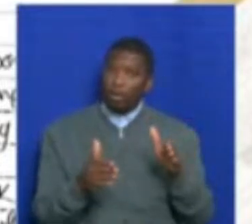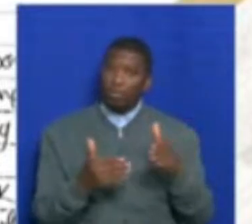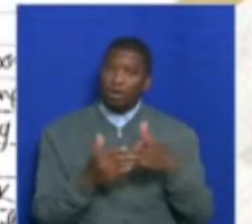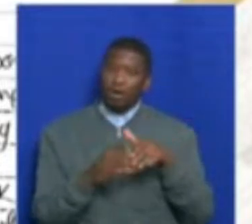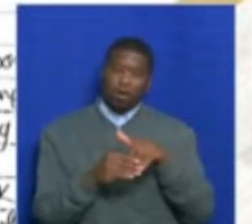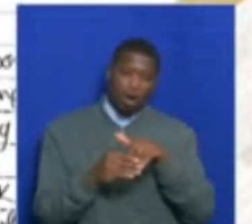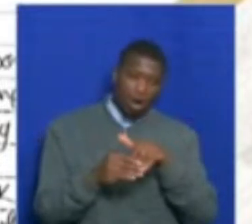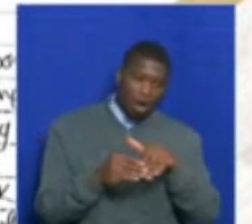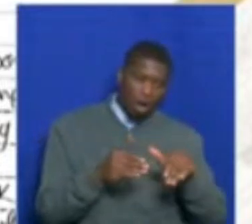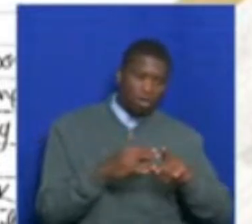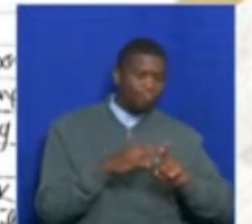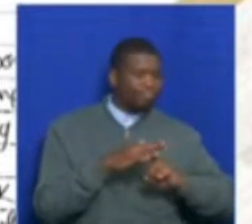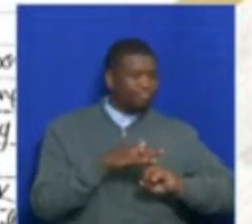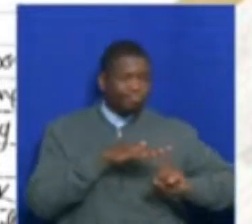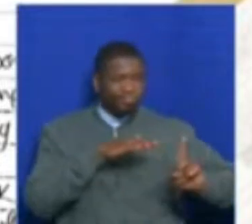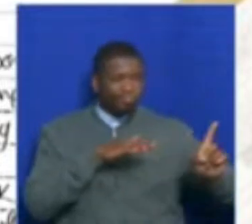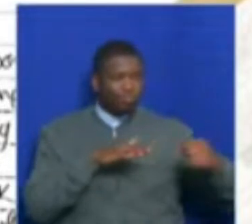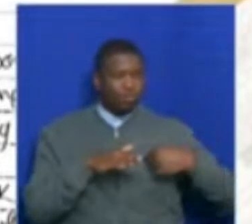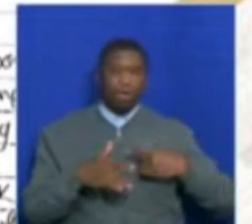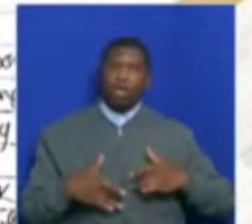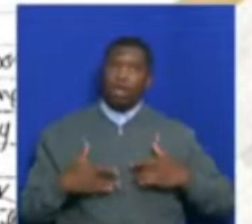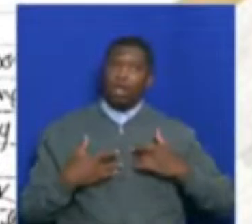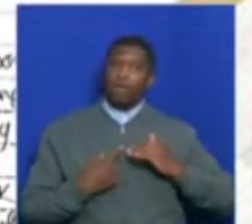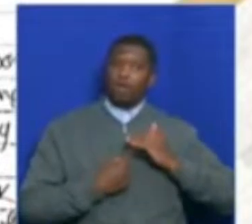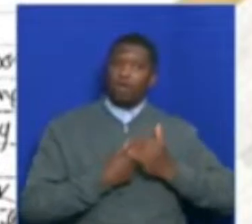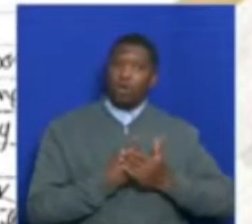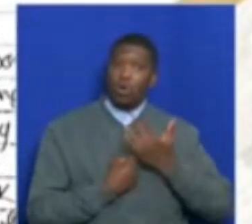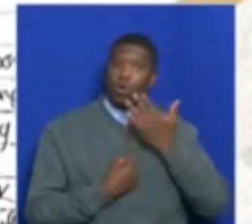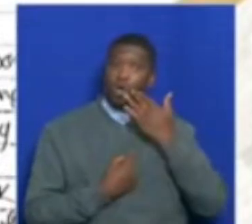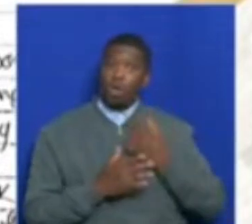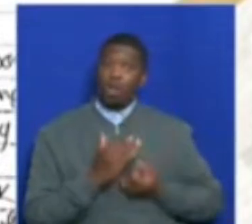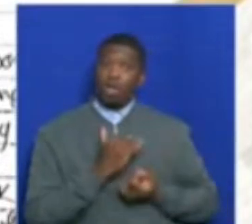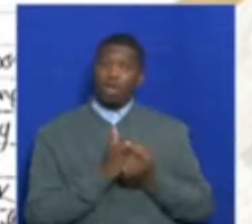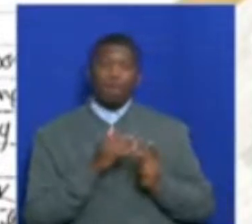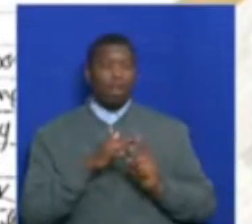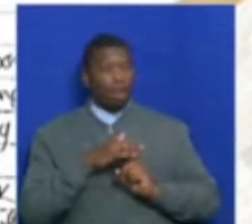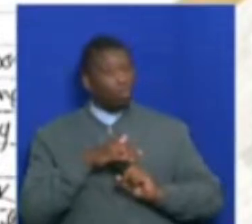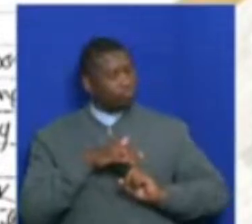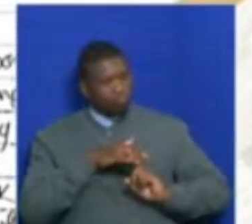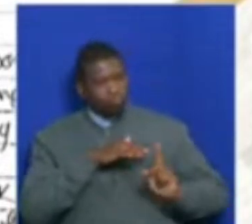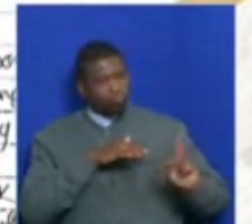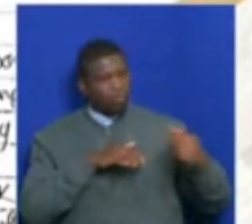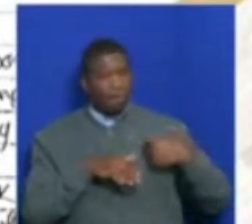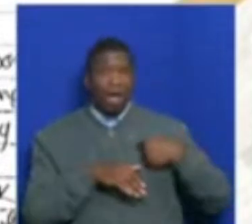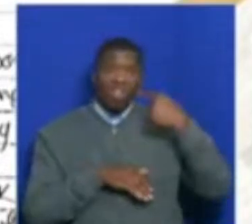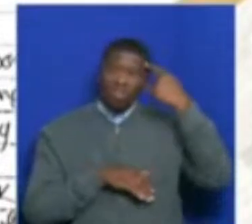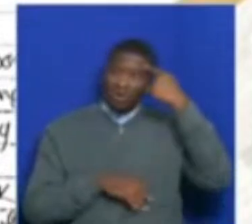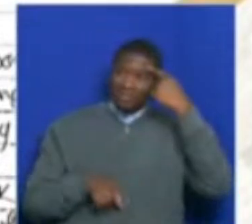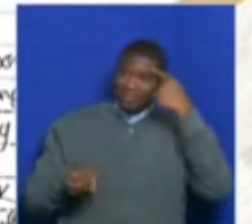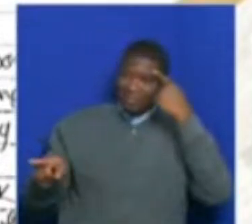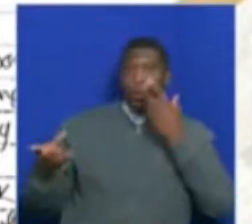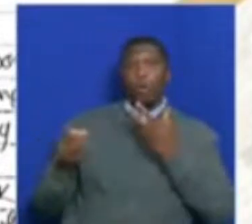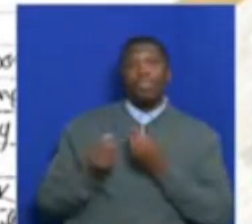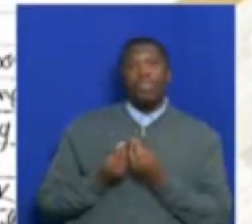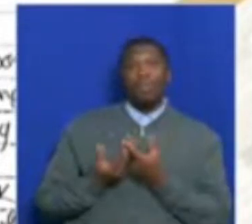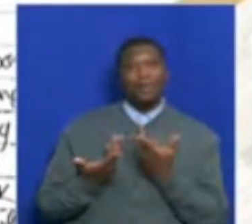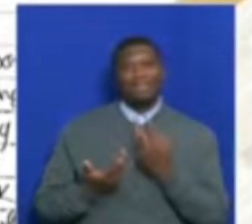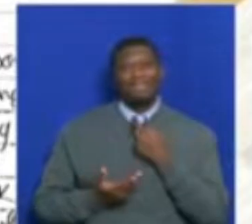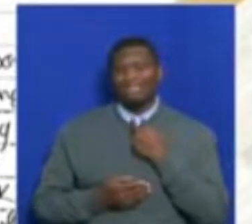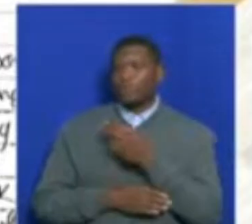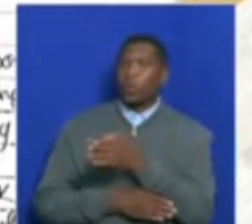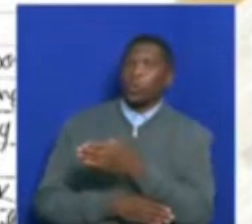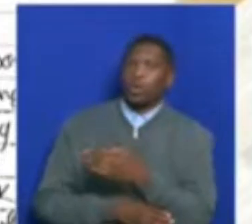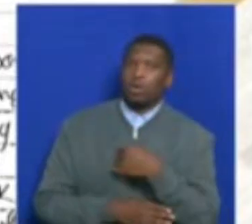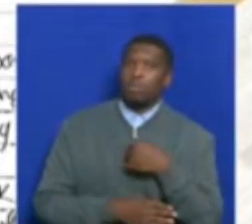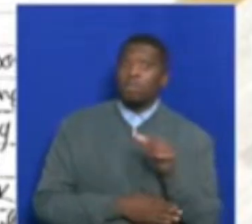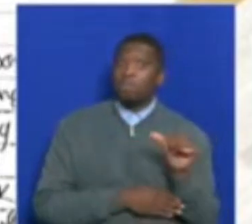for my life. When I ran away, I thought David was with me, but he was not. I did not come back immediately because